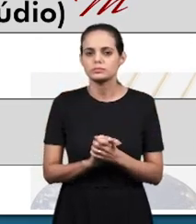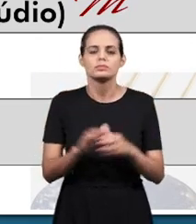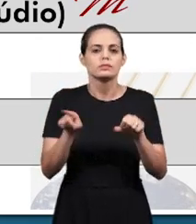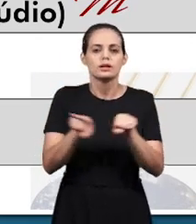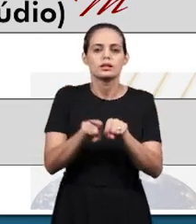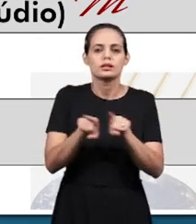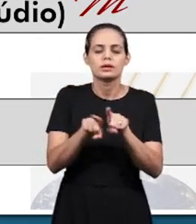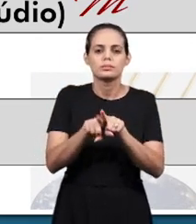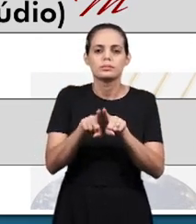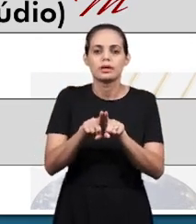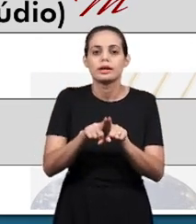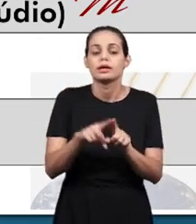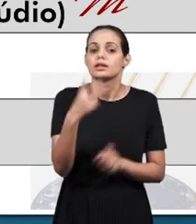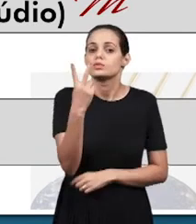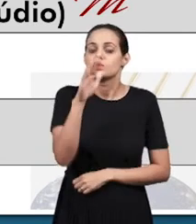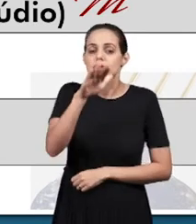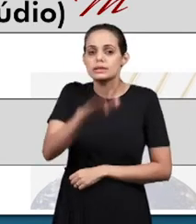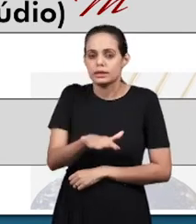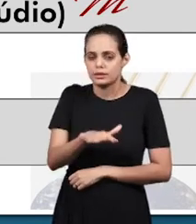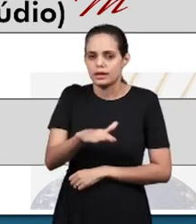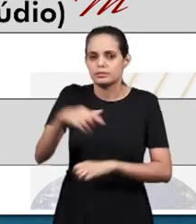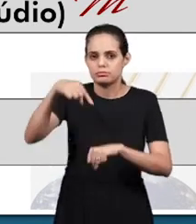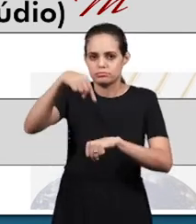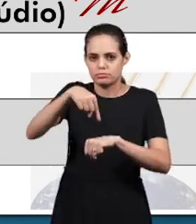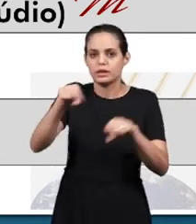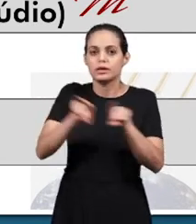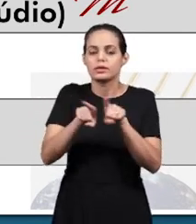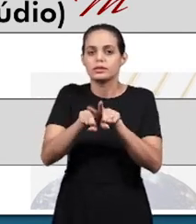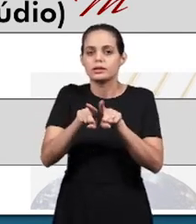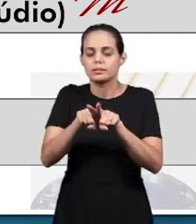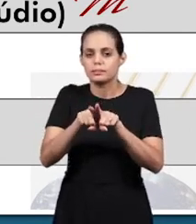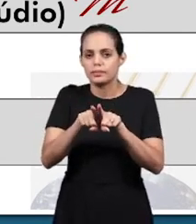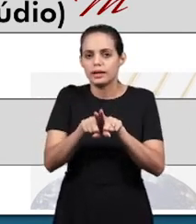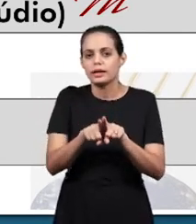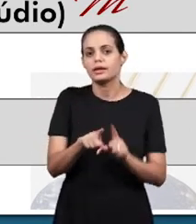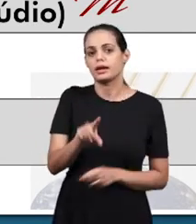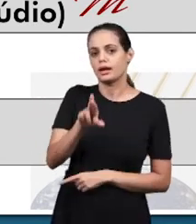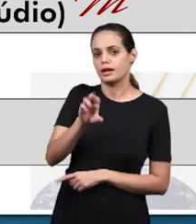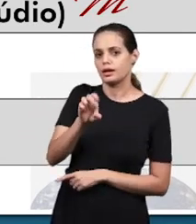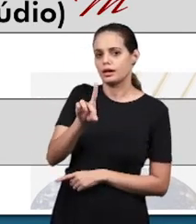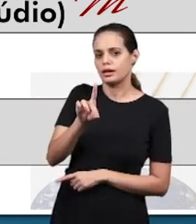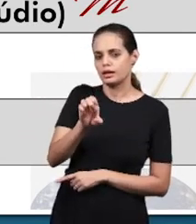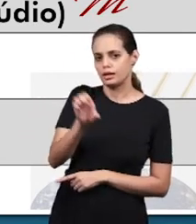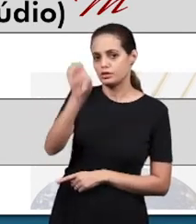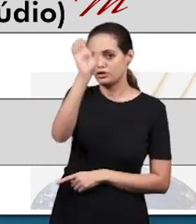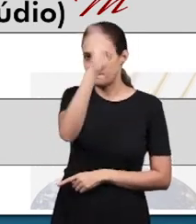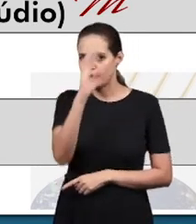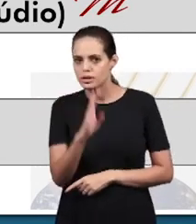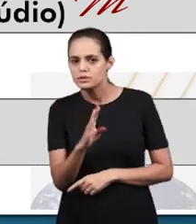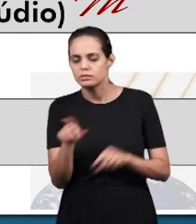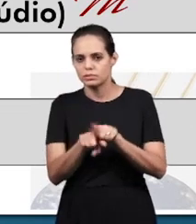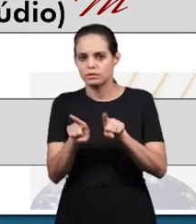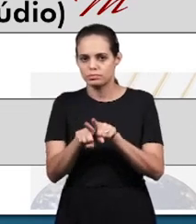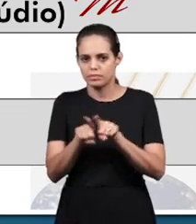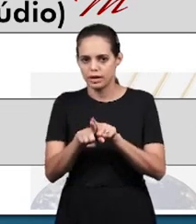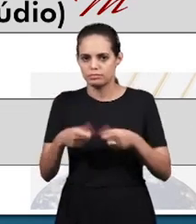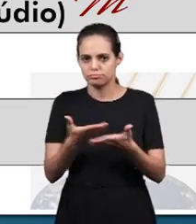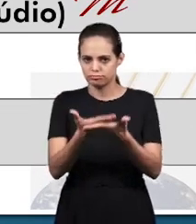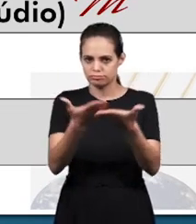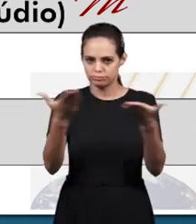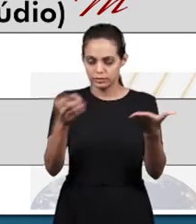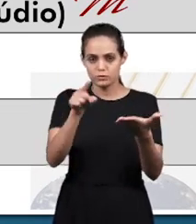Rádio Manaí, only the audio. And also on the same day at 2 o'clock in the afternoon, Rede TV will also